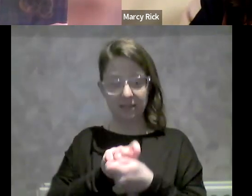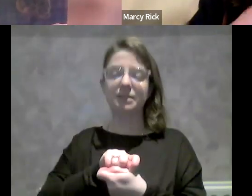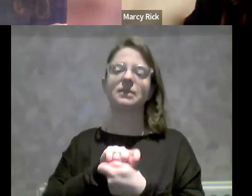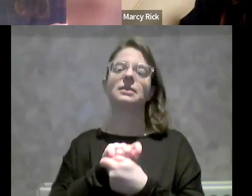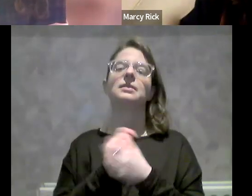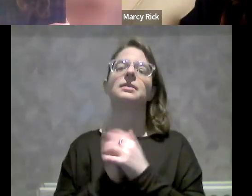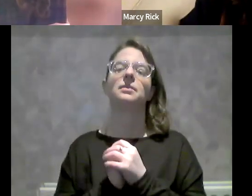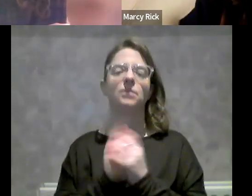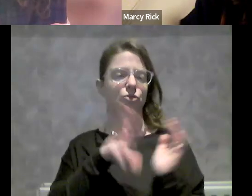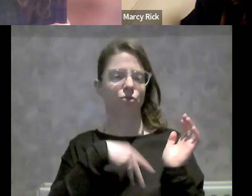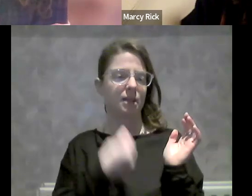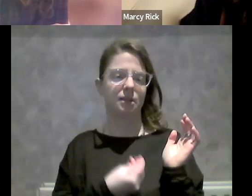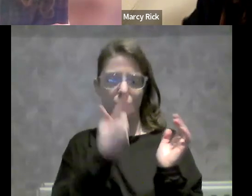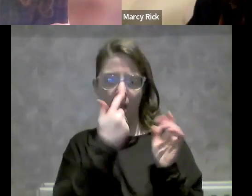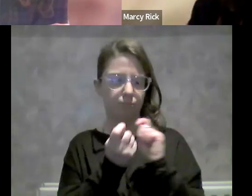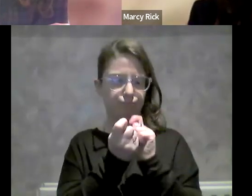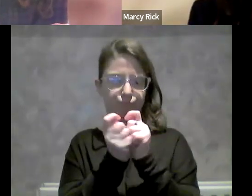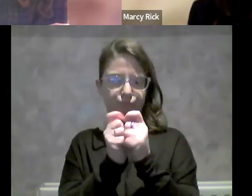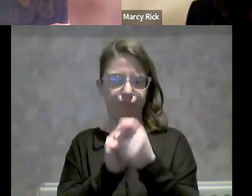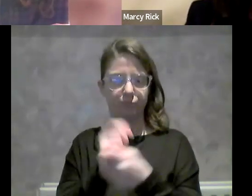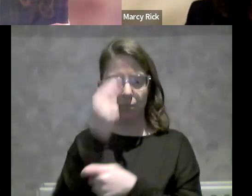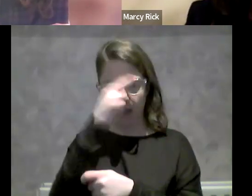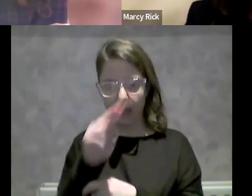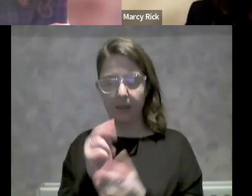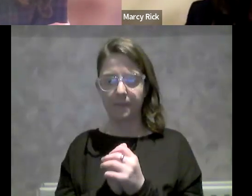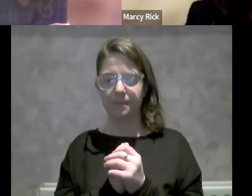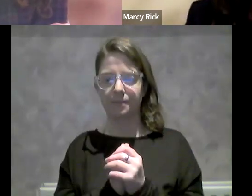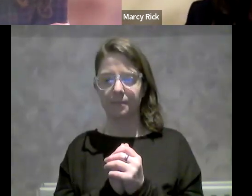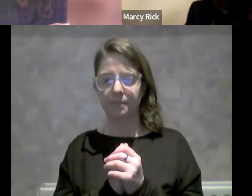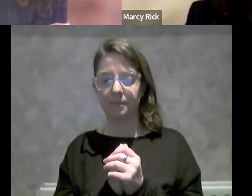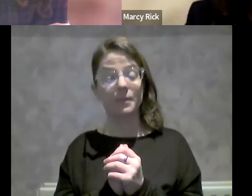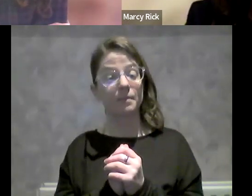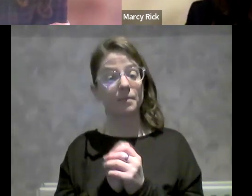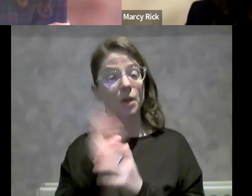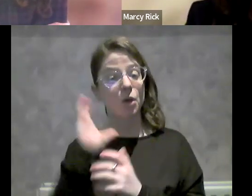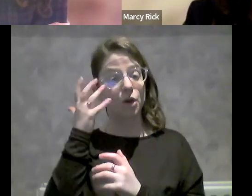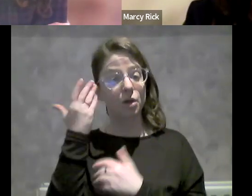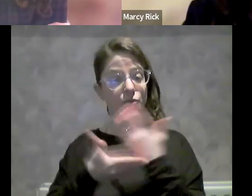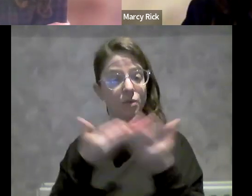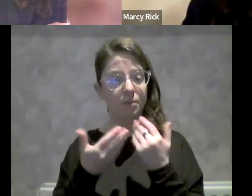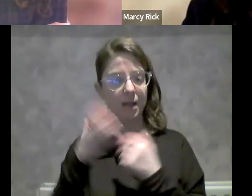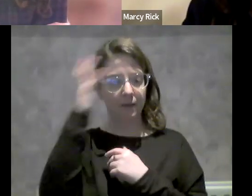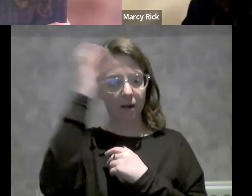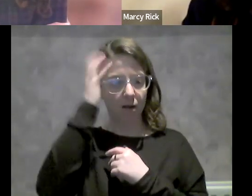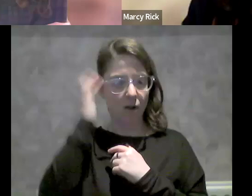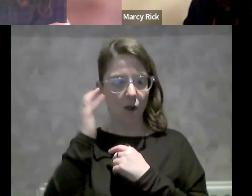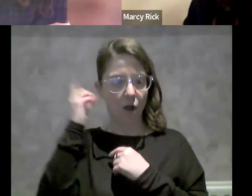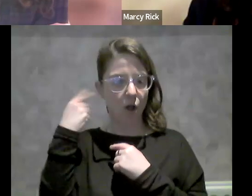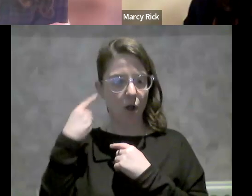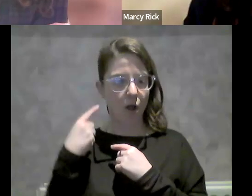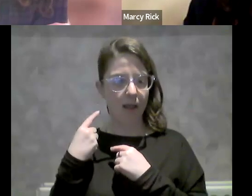can tweak your name when you fancy it. I have long, curly, kind of dark brown